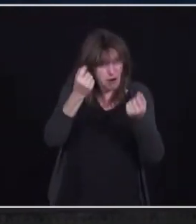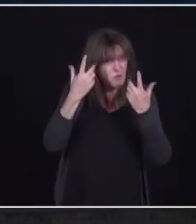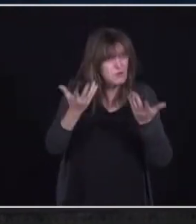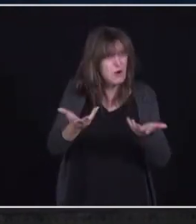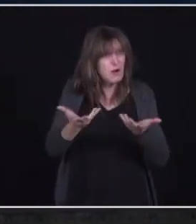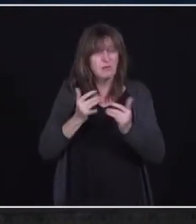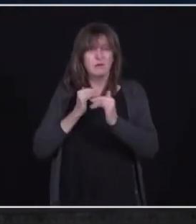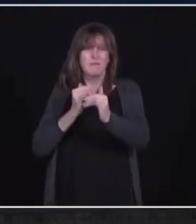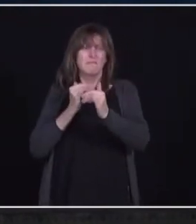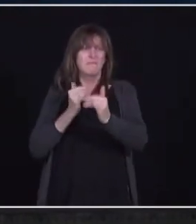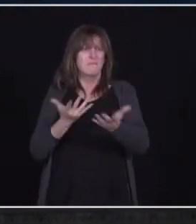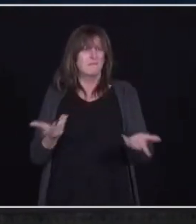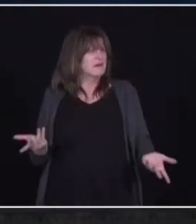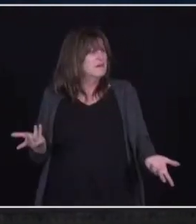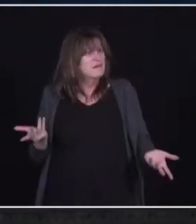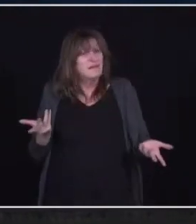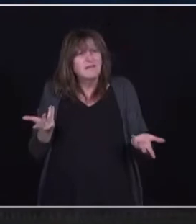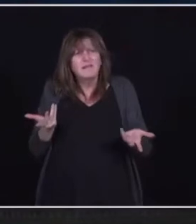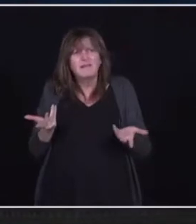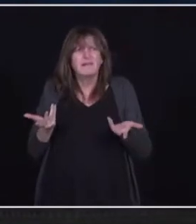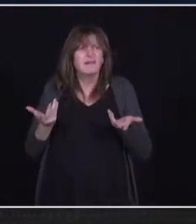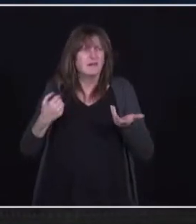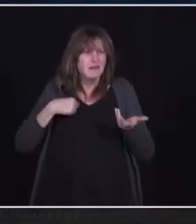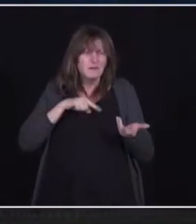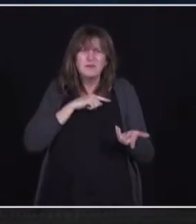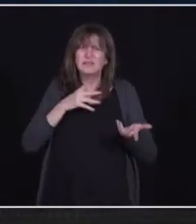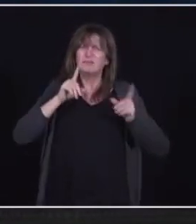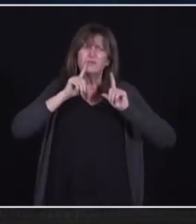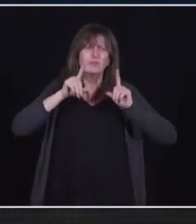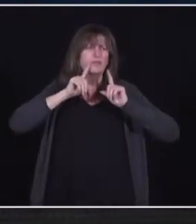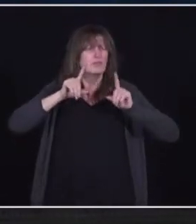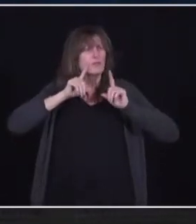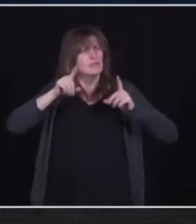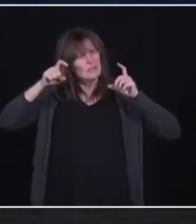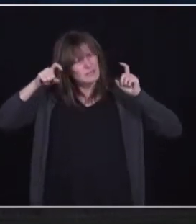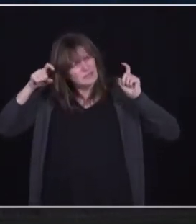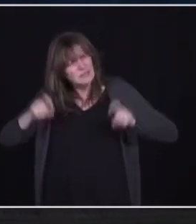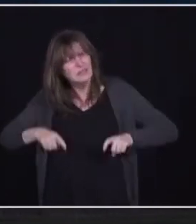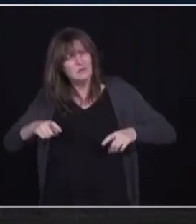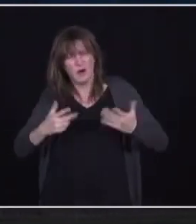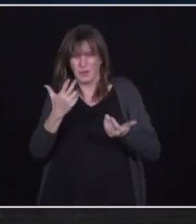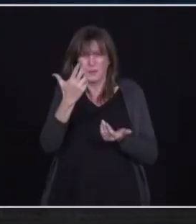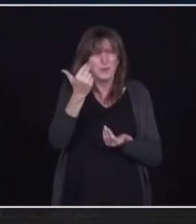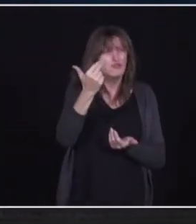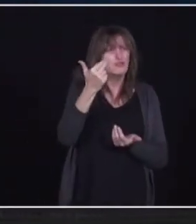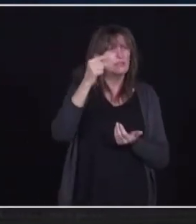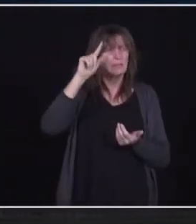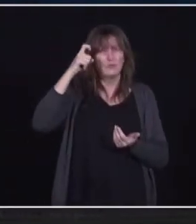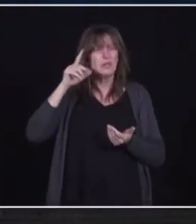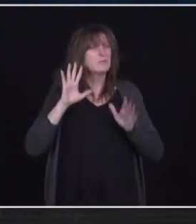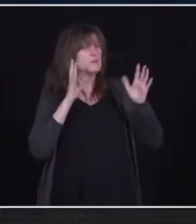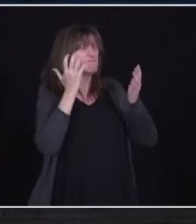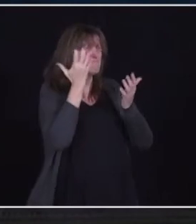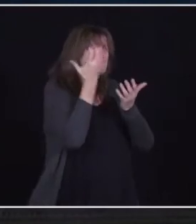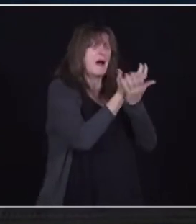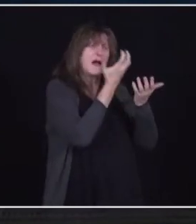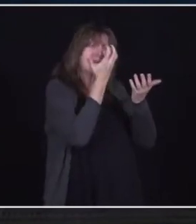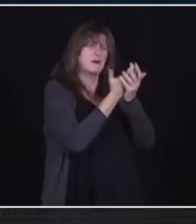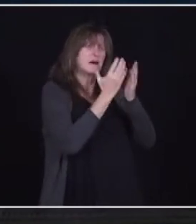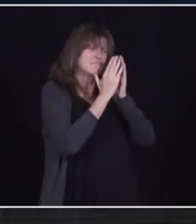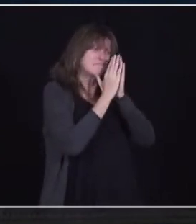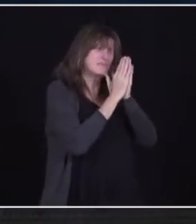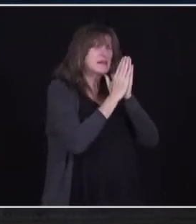need. All the premiers were begging and pleading, please just come up with a compromise. We're willing to work with you. And it